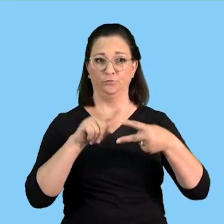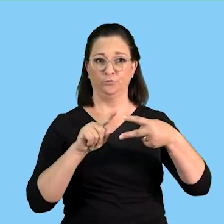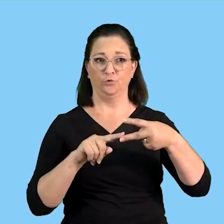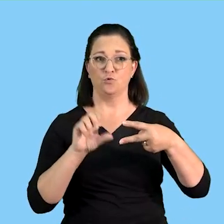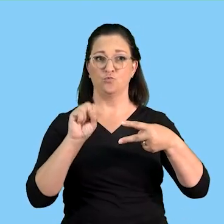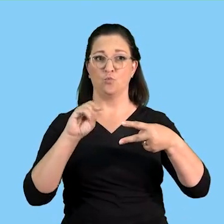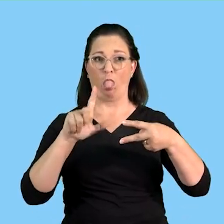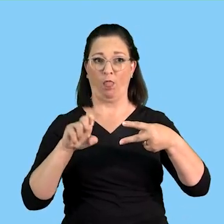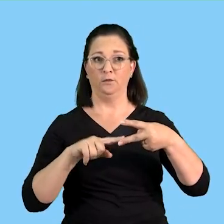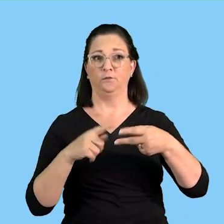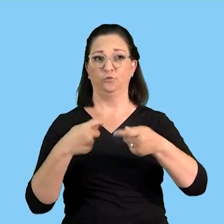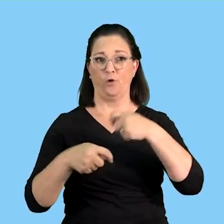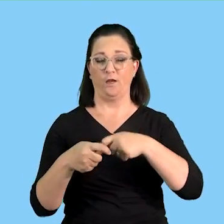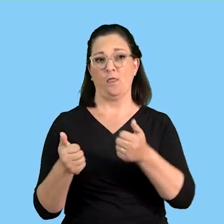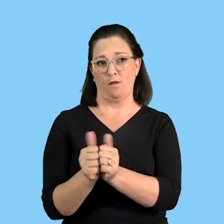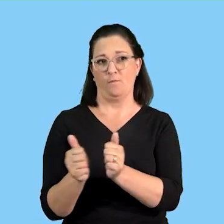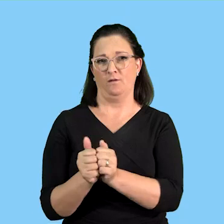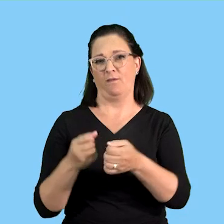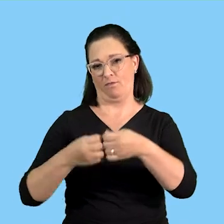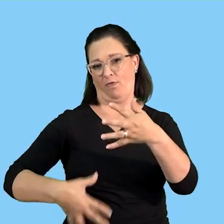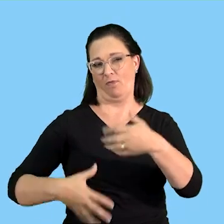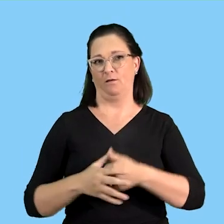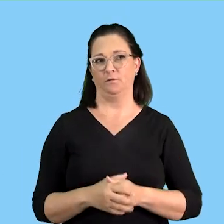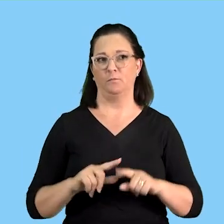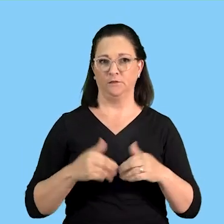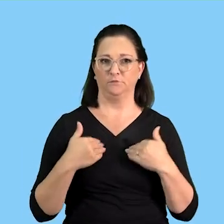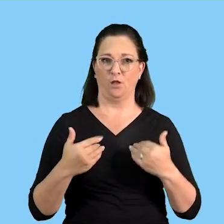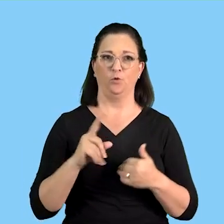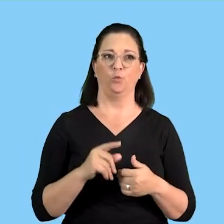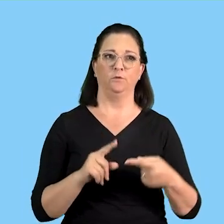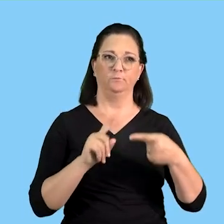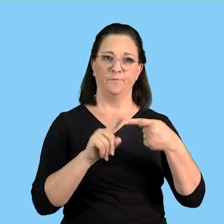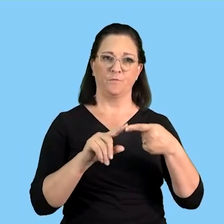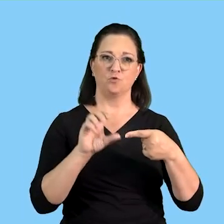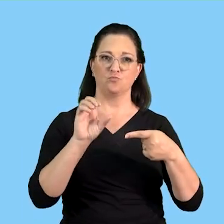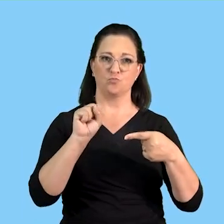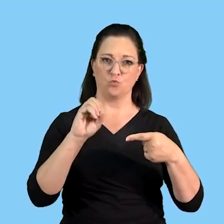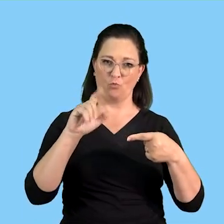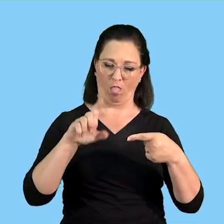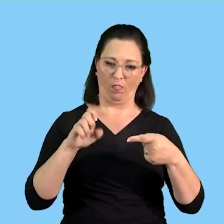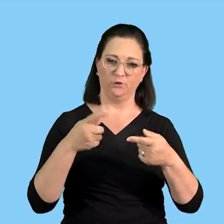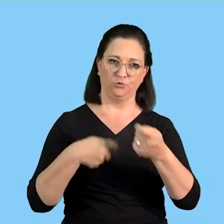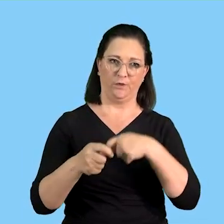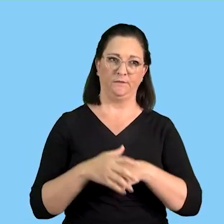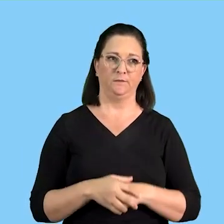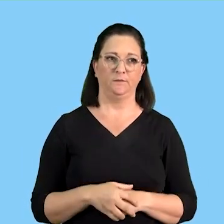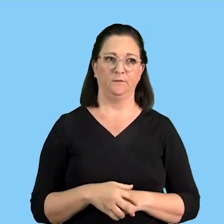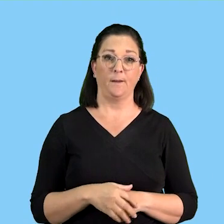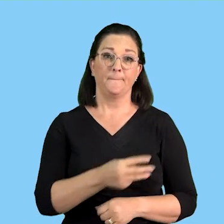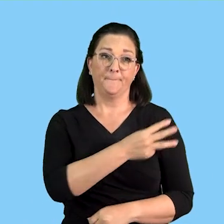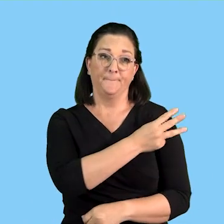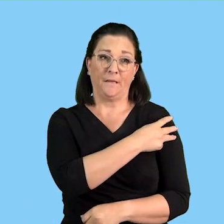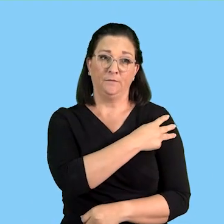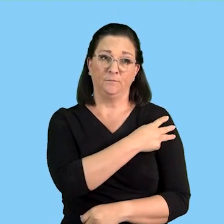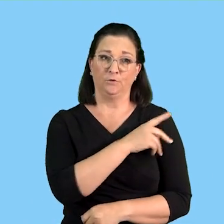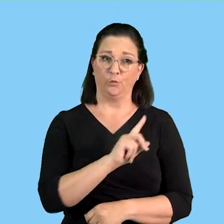sole traders, partnerships, and all the other forms of ownership. Let us start with the sole trader. The first now criteria is